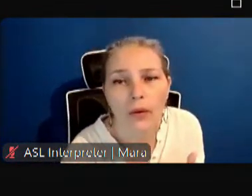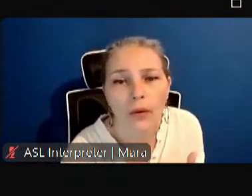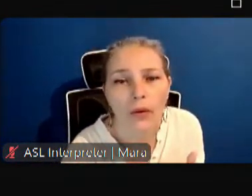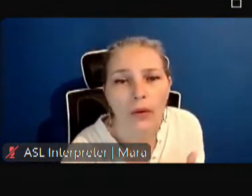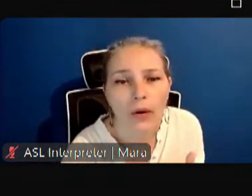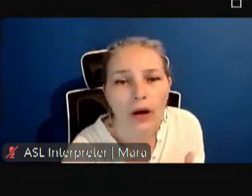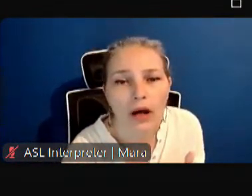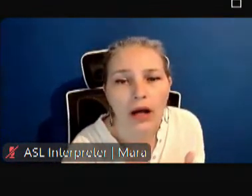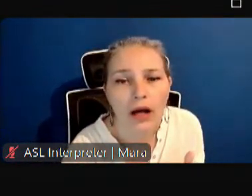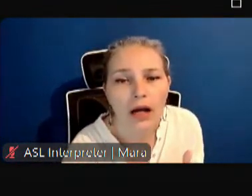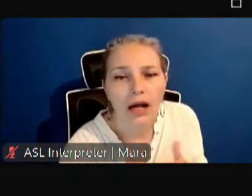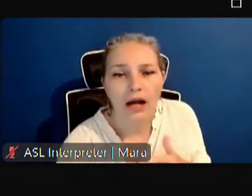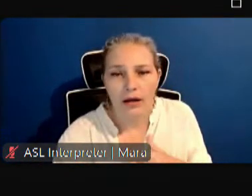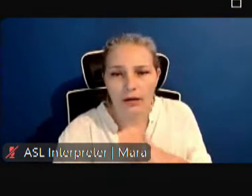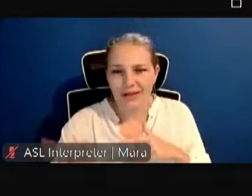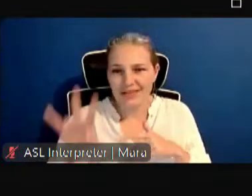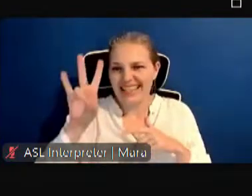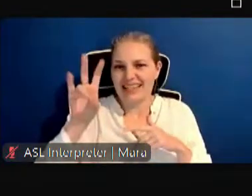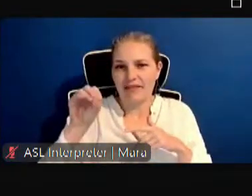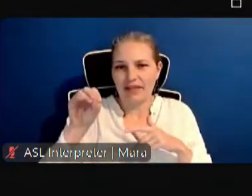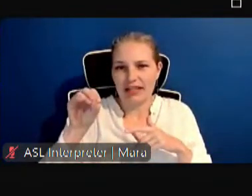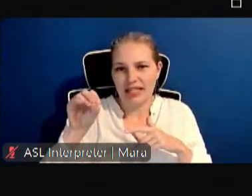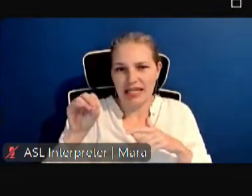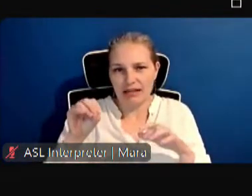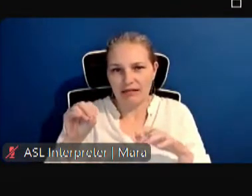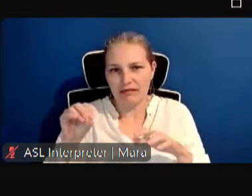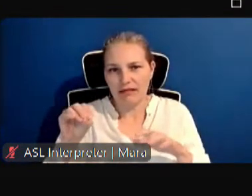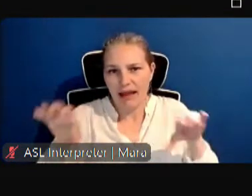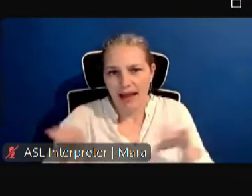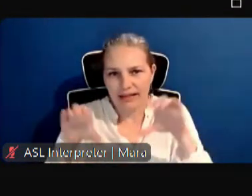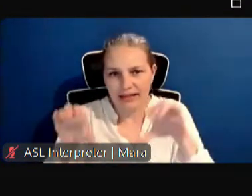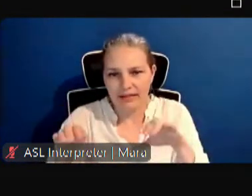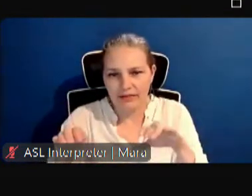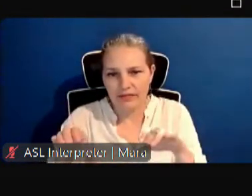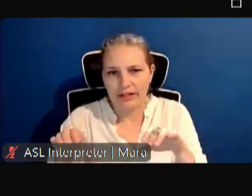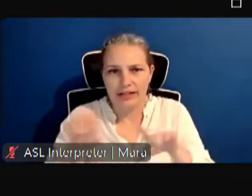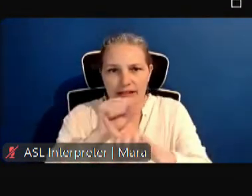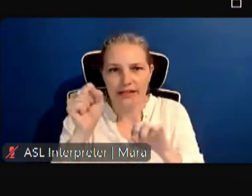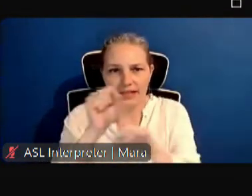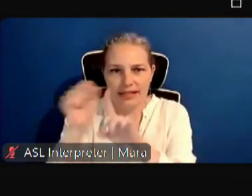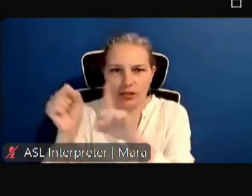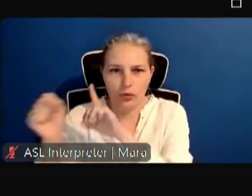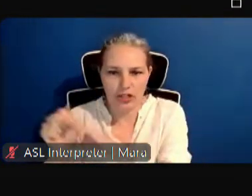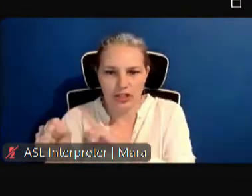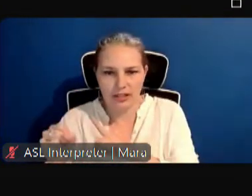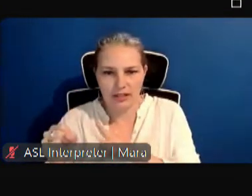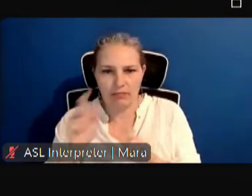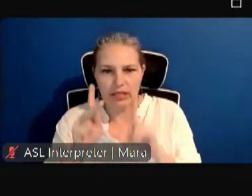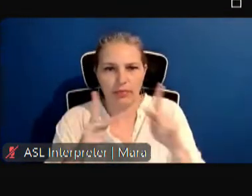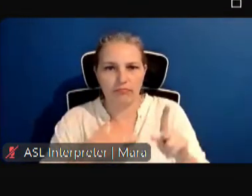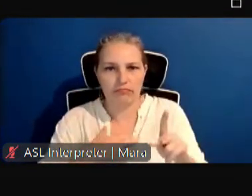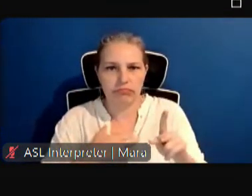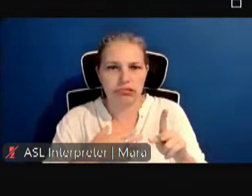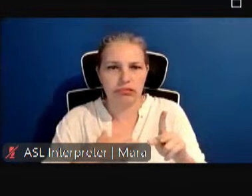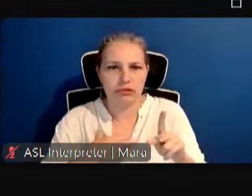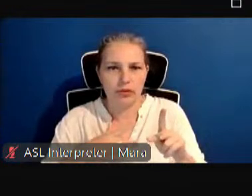to complaints regarding these signs, and they are in various stages. We are in various stages of contact